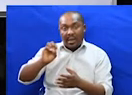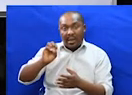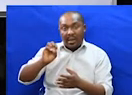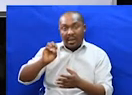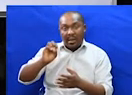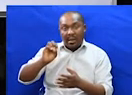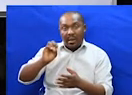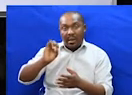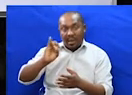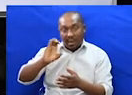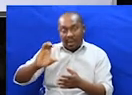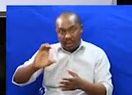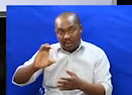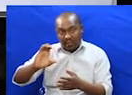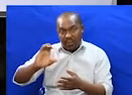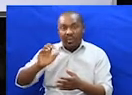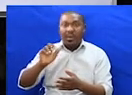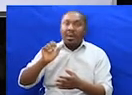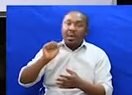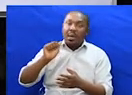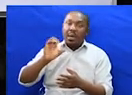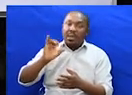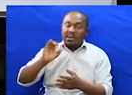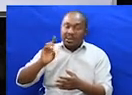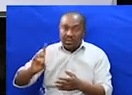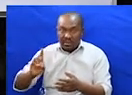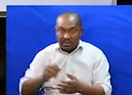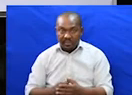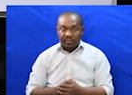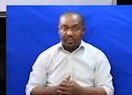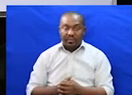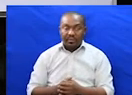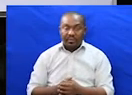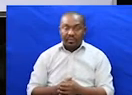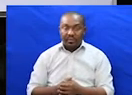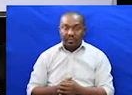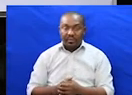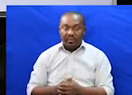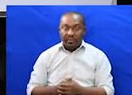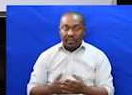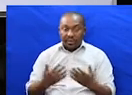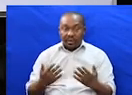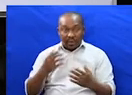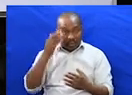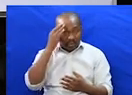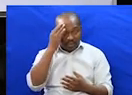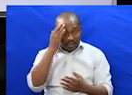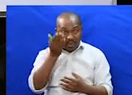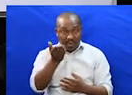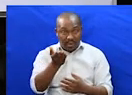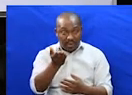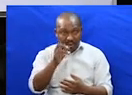And these organic compounds, they are called nucleic acid. You know why?